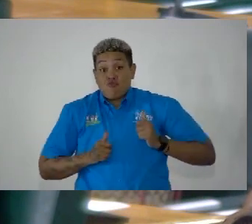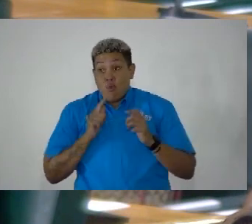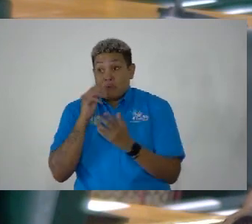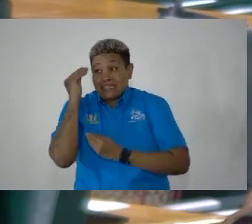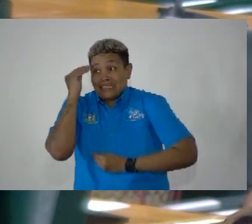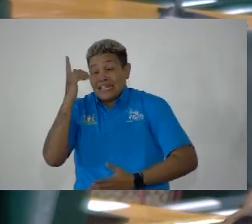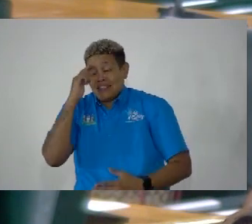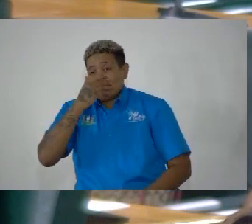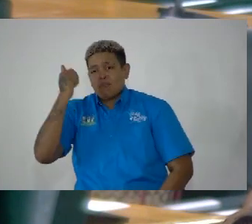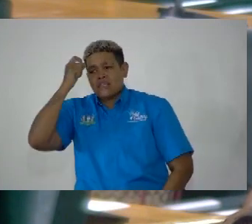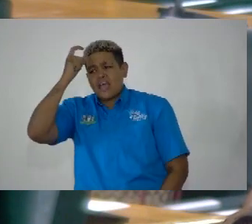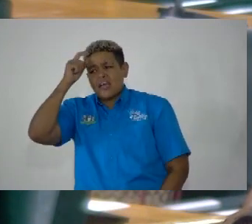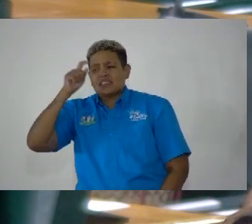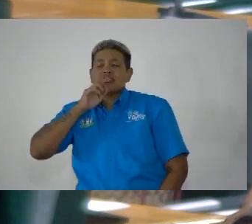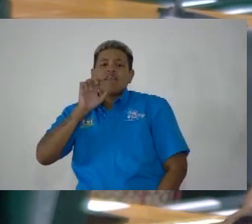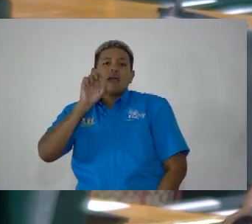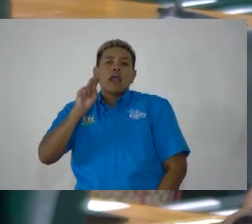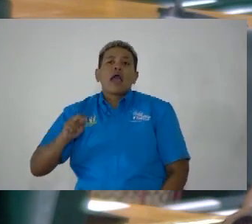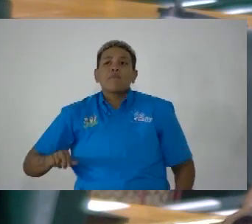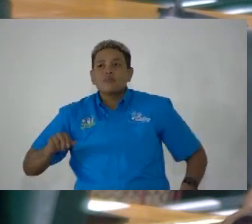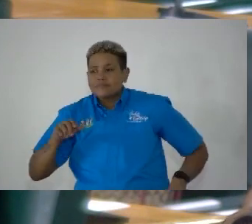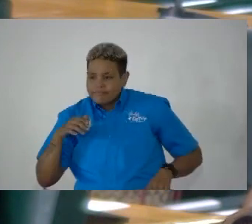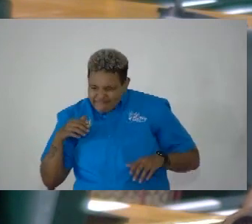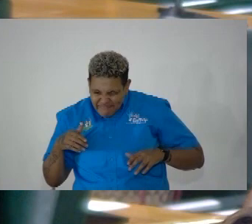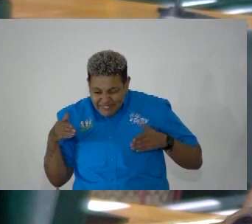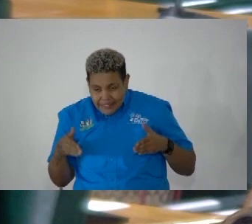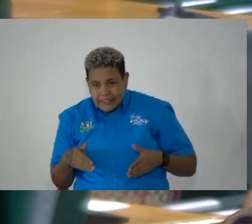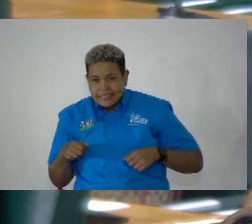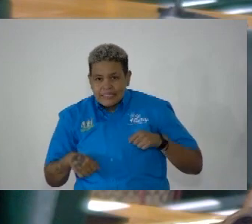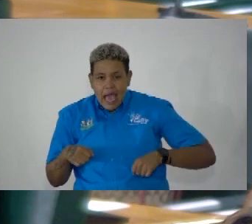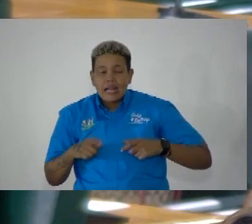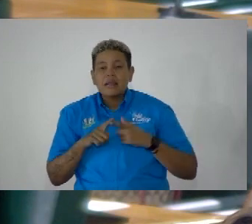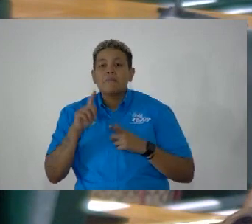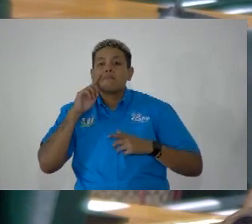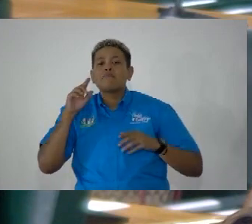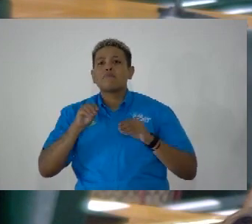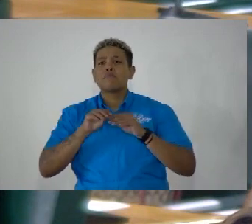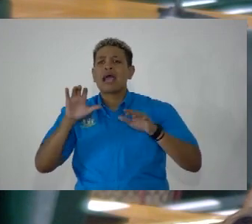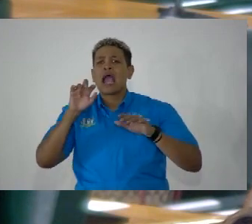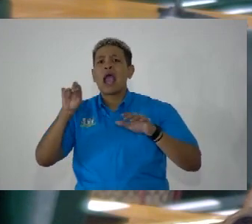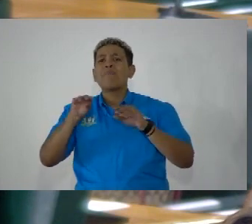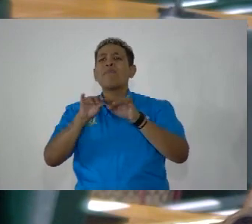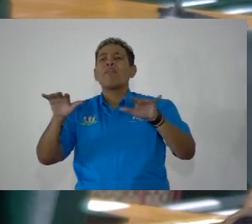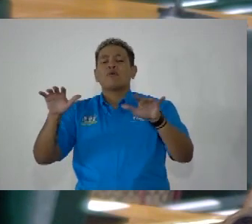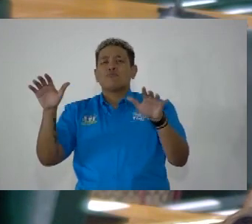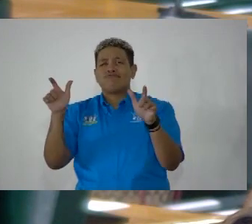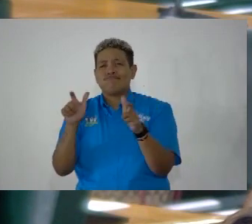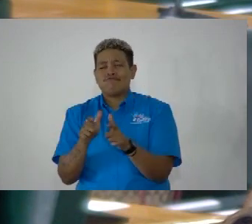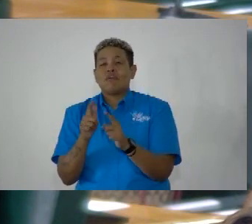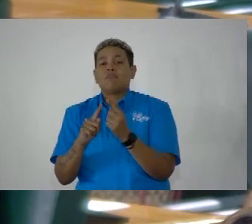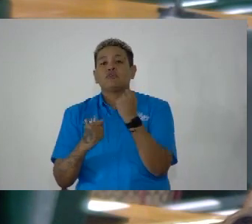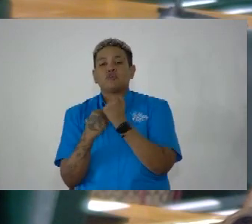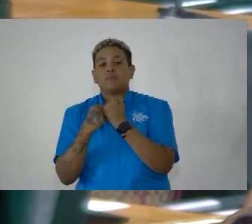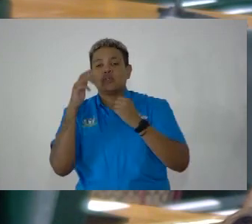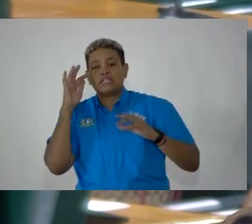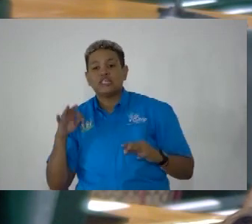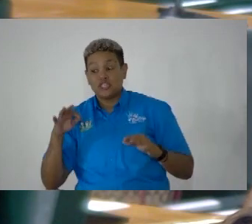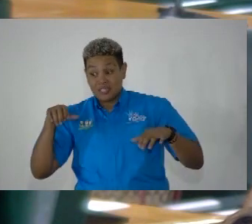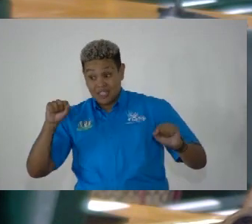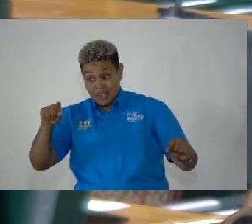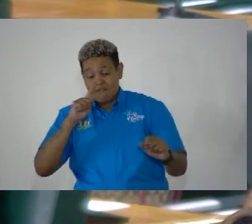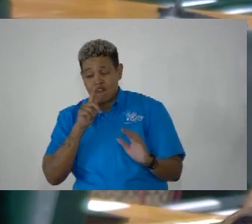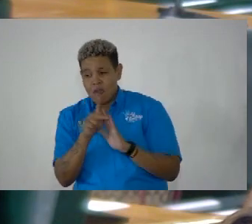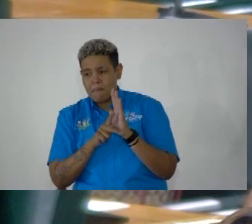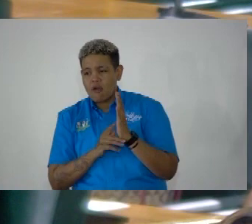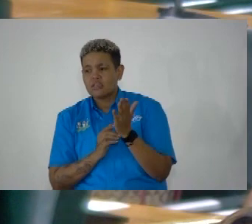better understanding of carbon cycling and to support the decision-making of our policymakers. The work is supported in